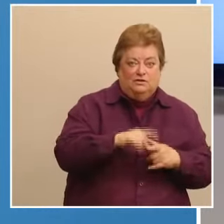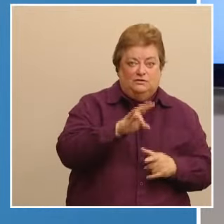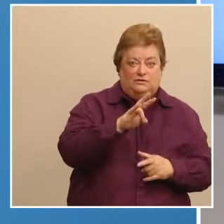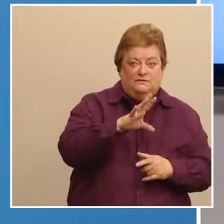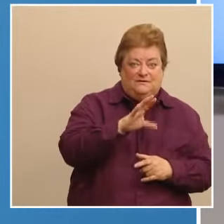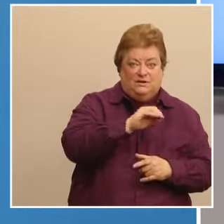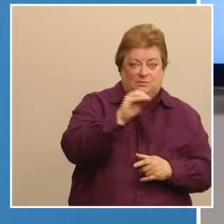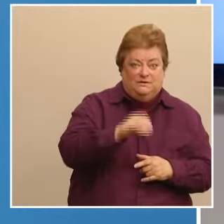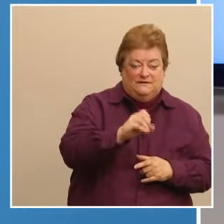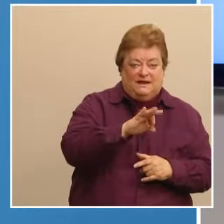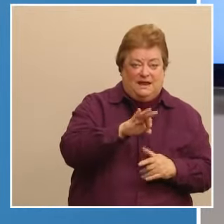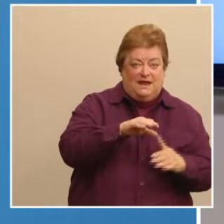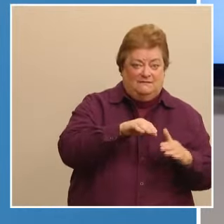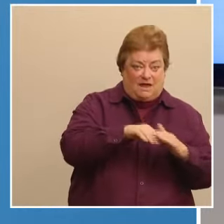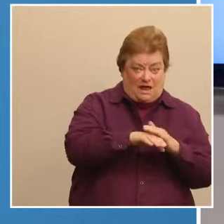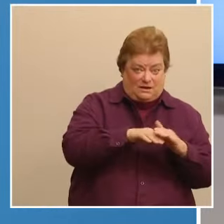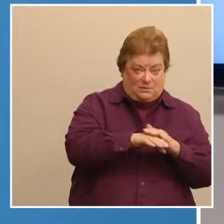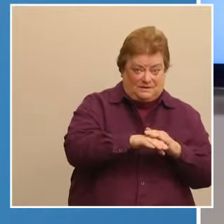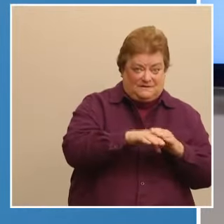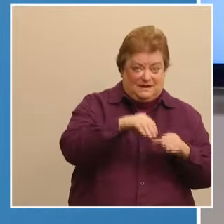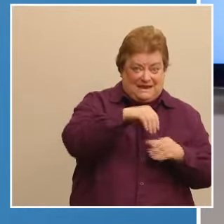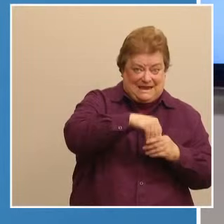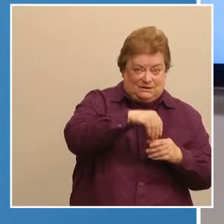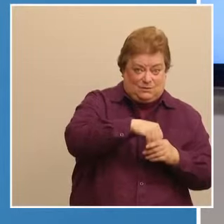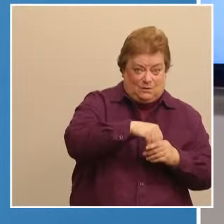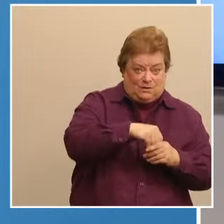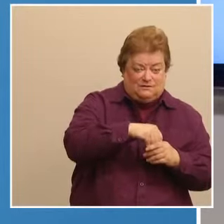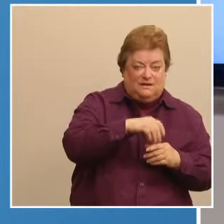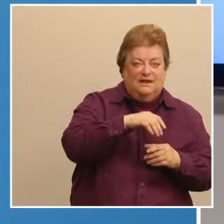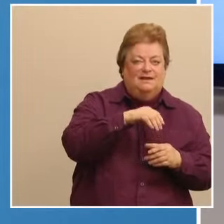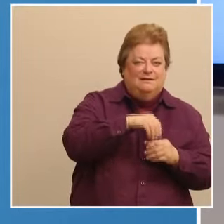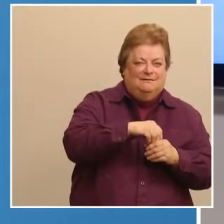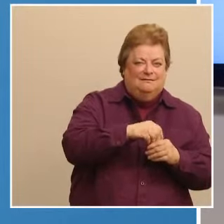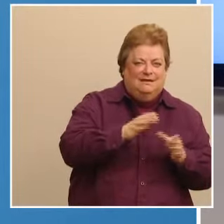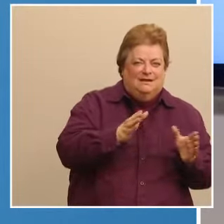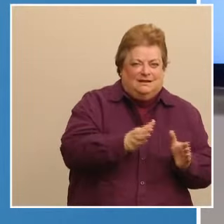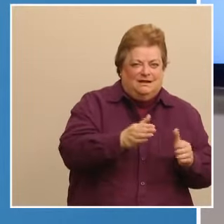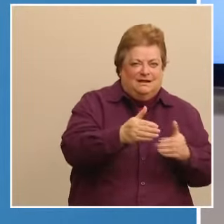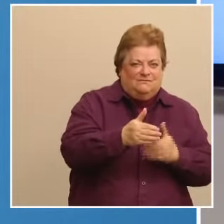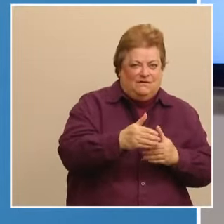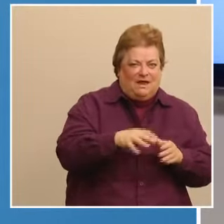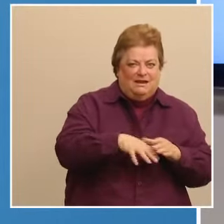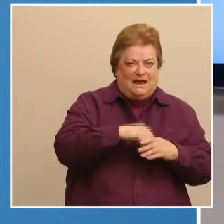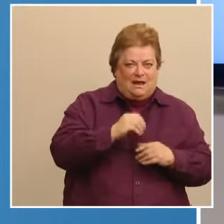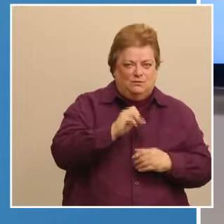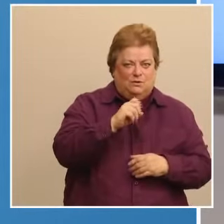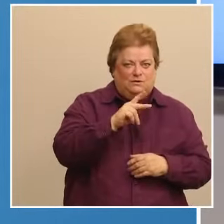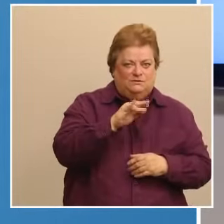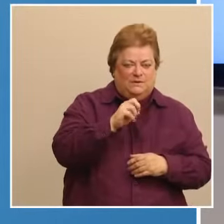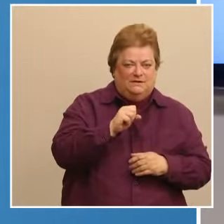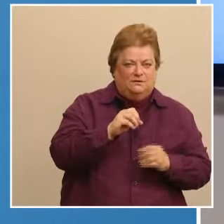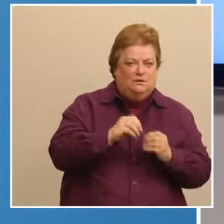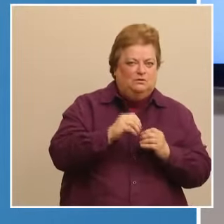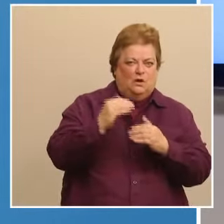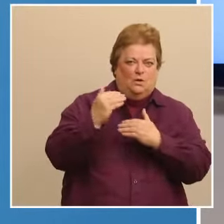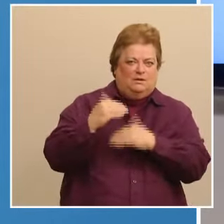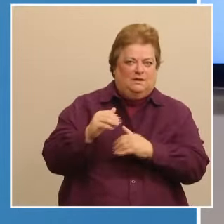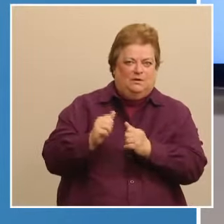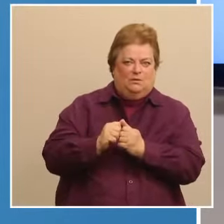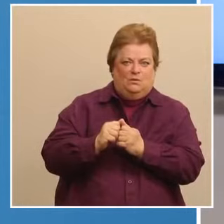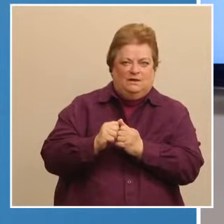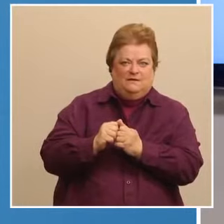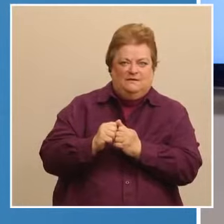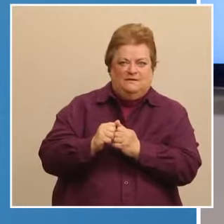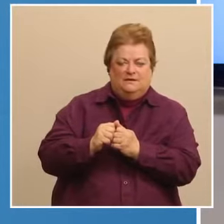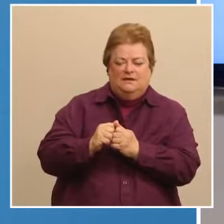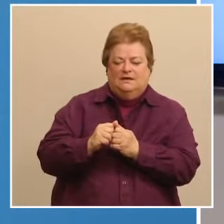75% of occupancy indoors and in confined outdoor spaces, with no limit on